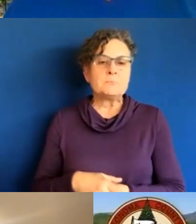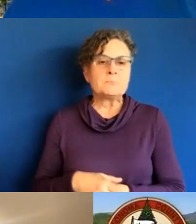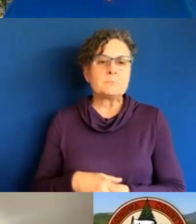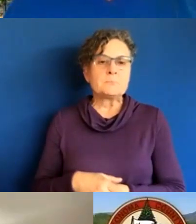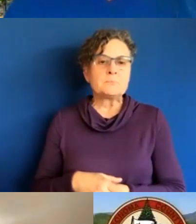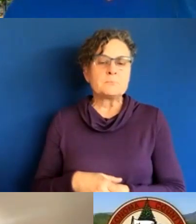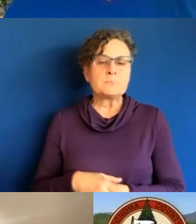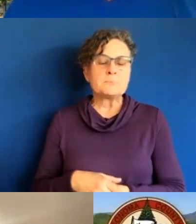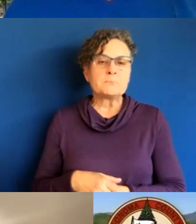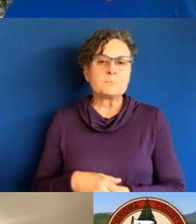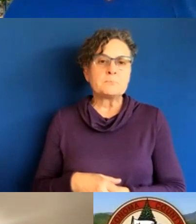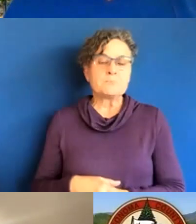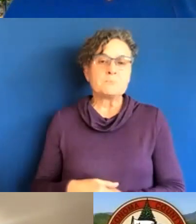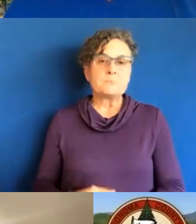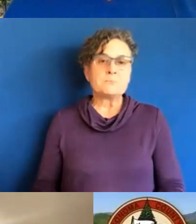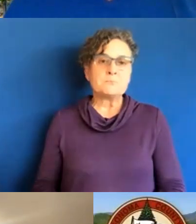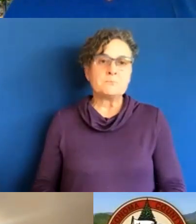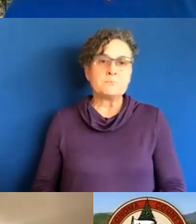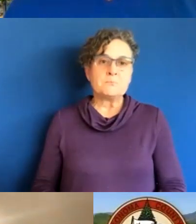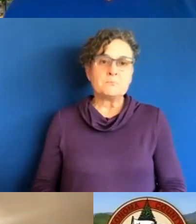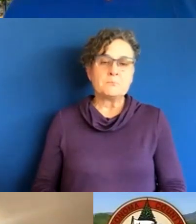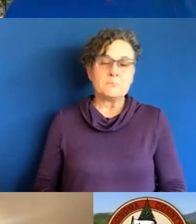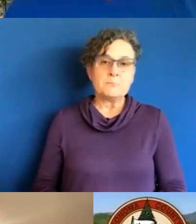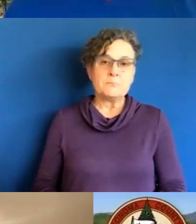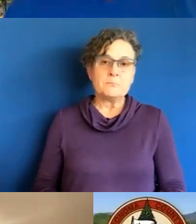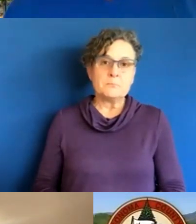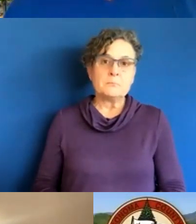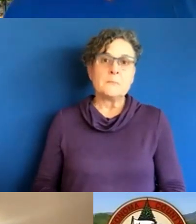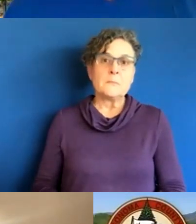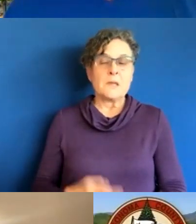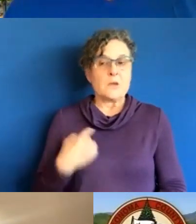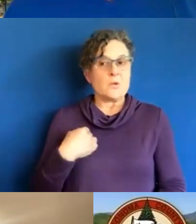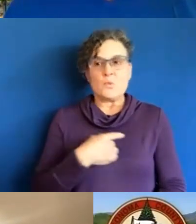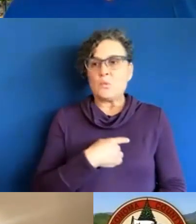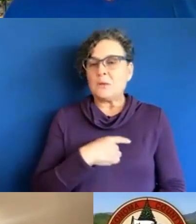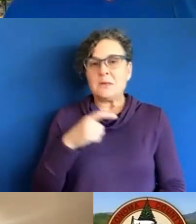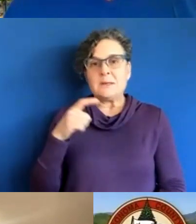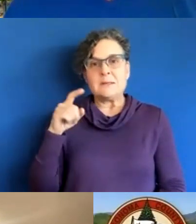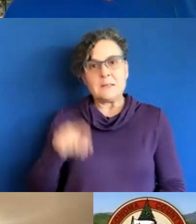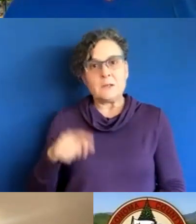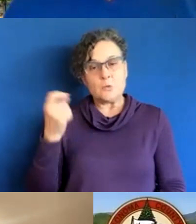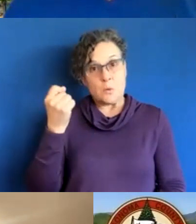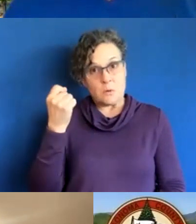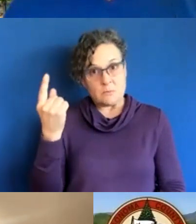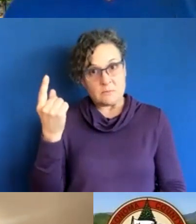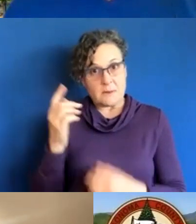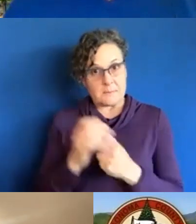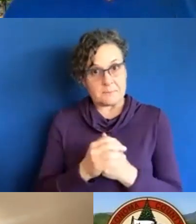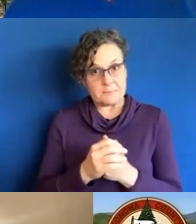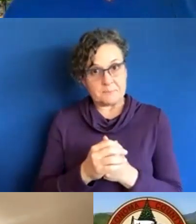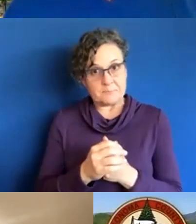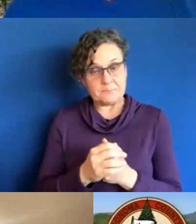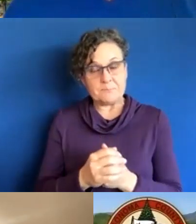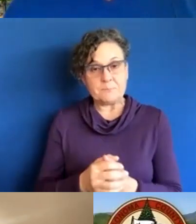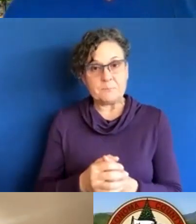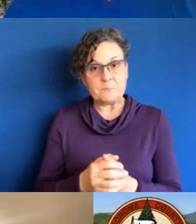think that's something that we all are going to have to understand. The only way